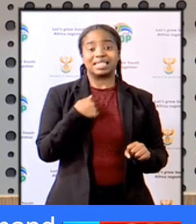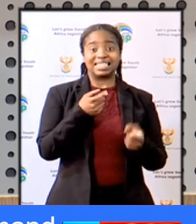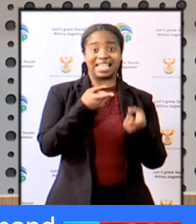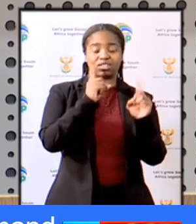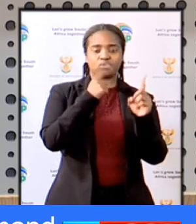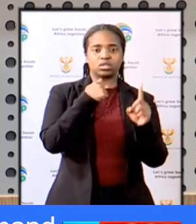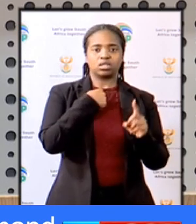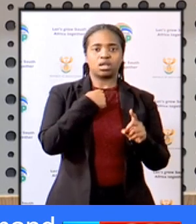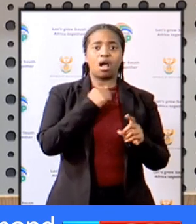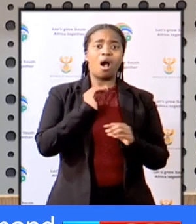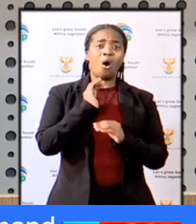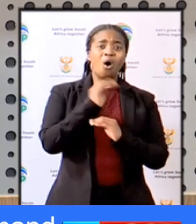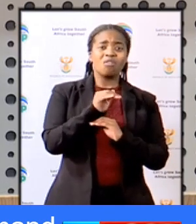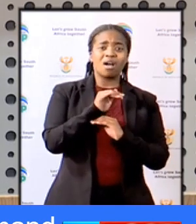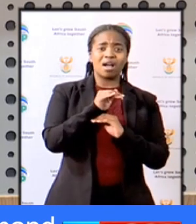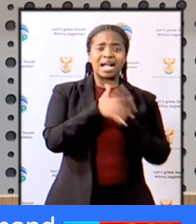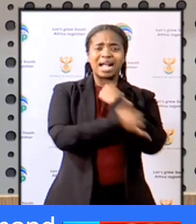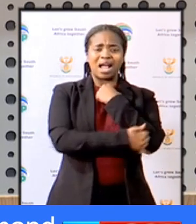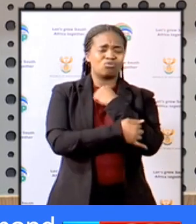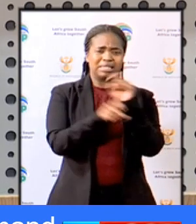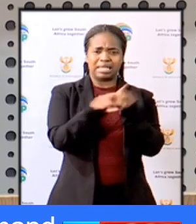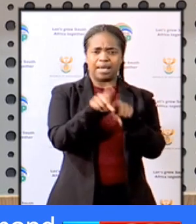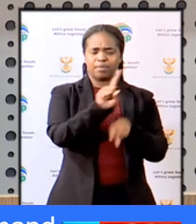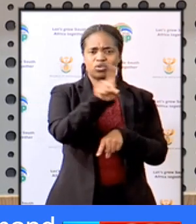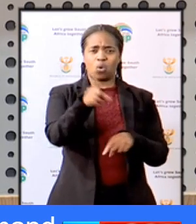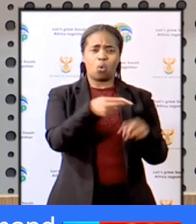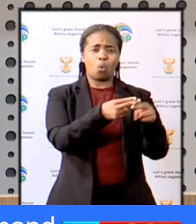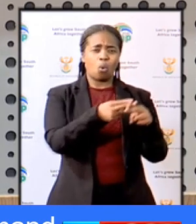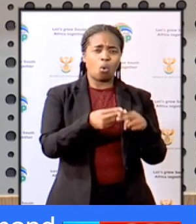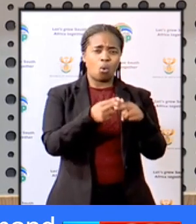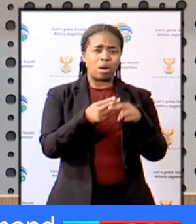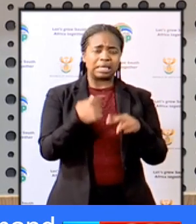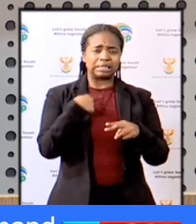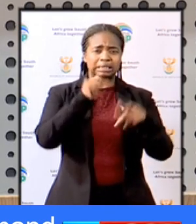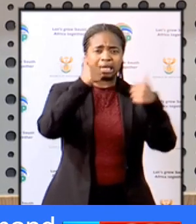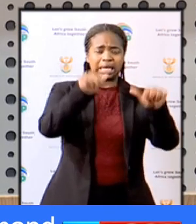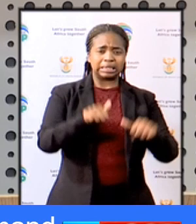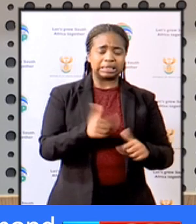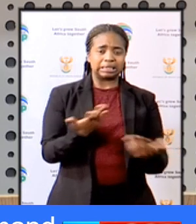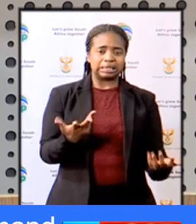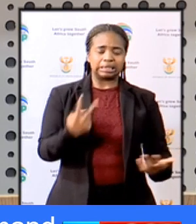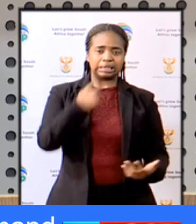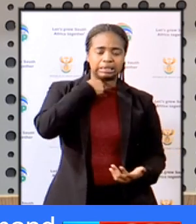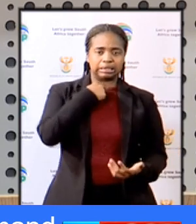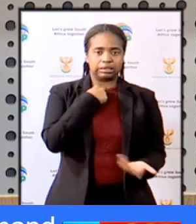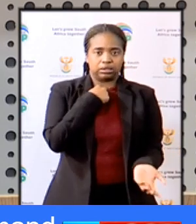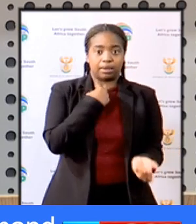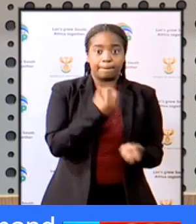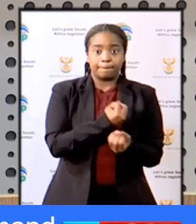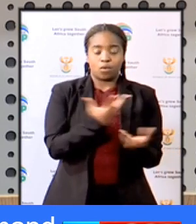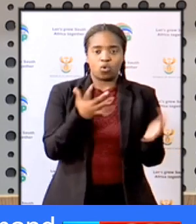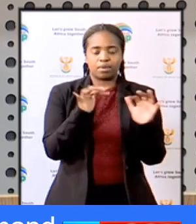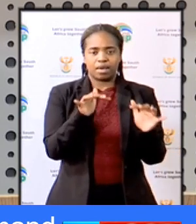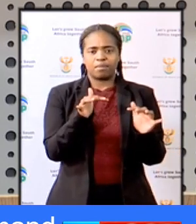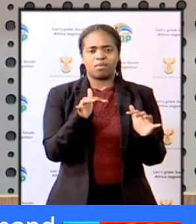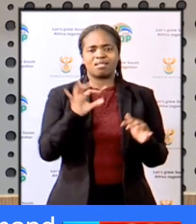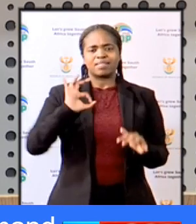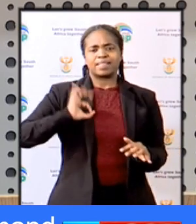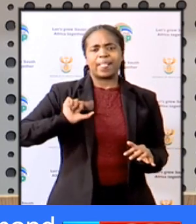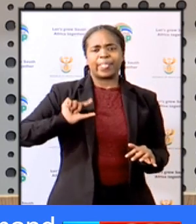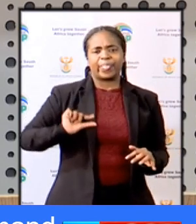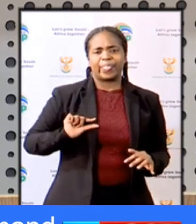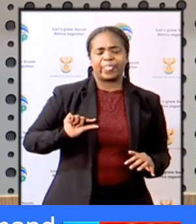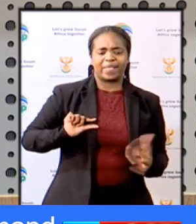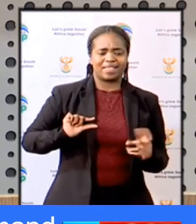danger of over-indebtedness. Every country faces this problem, particularly where there are large numbers of low-income